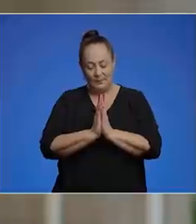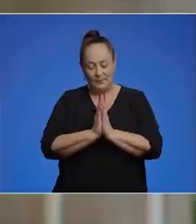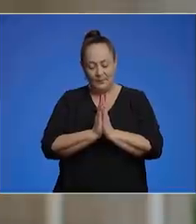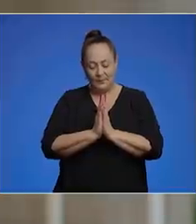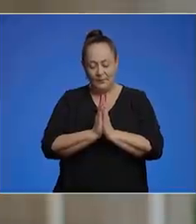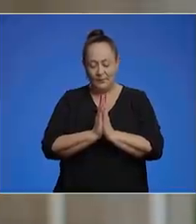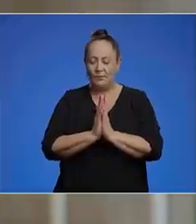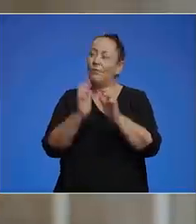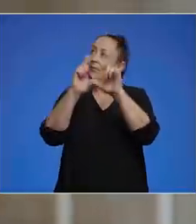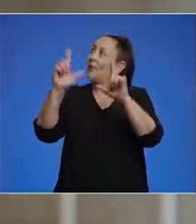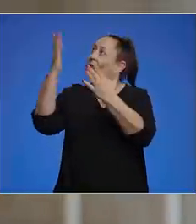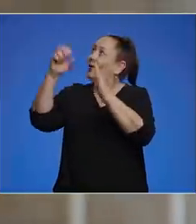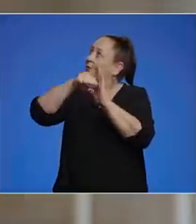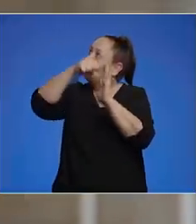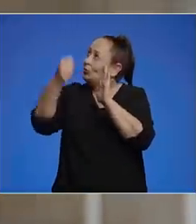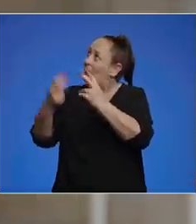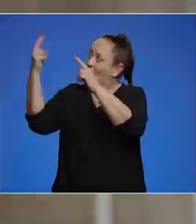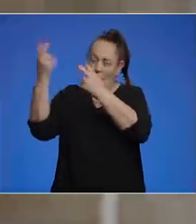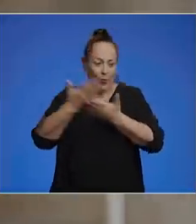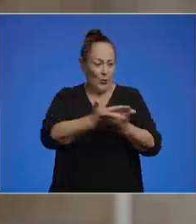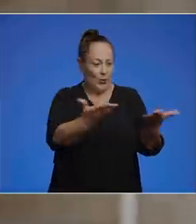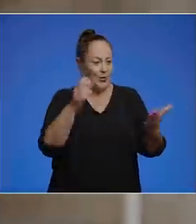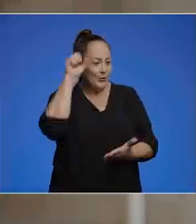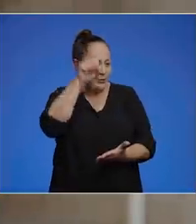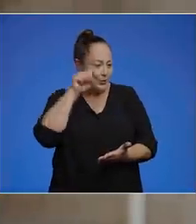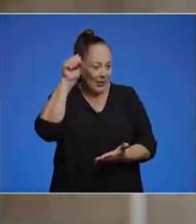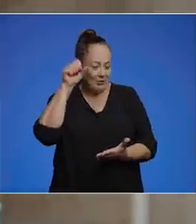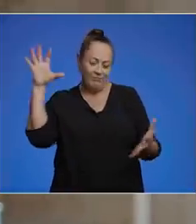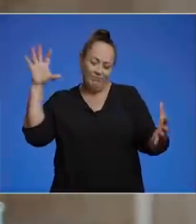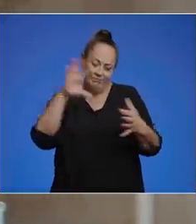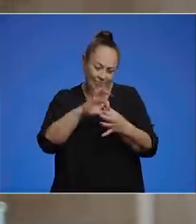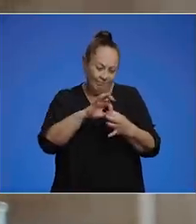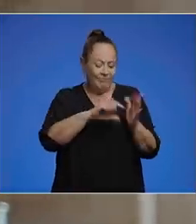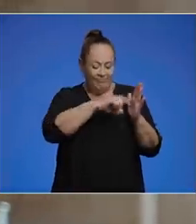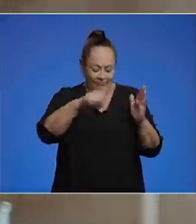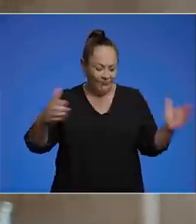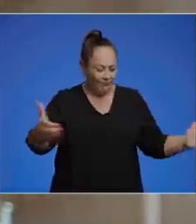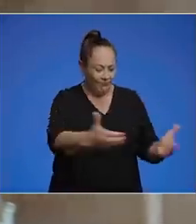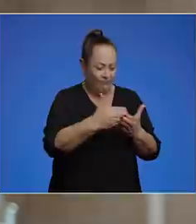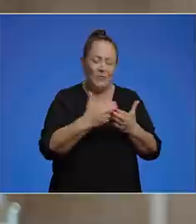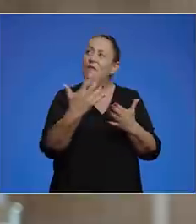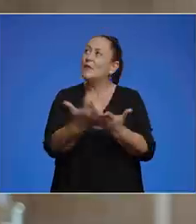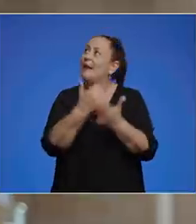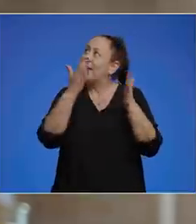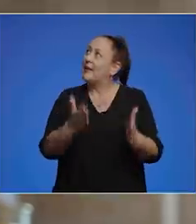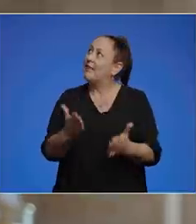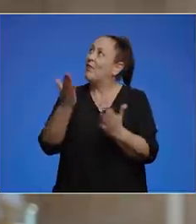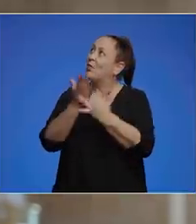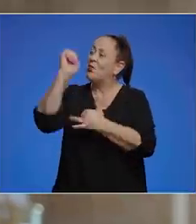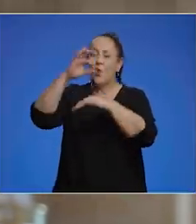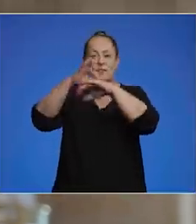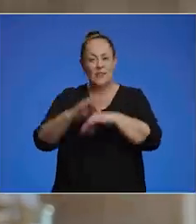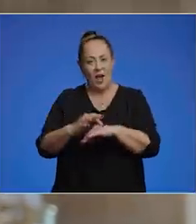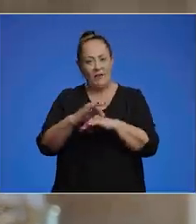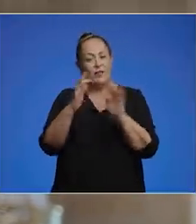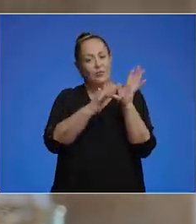Look upon your flock, kind shepherd, and be pleased to settle in eternal pastures the sheep you have redeemed by the precious blood